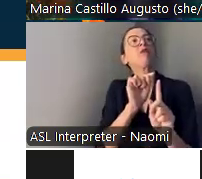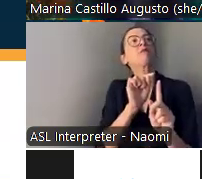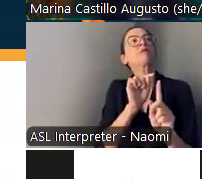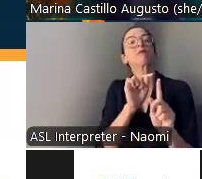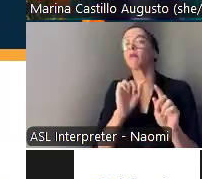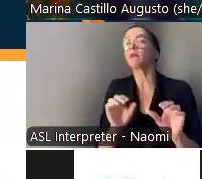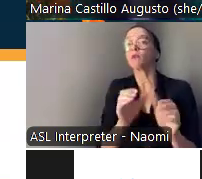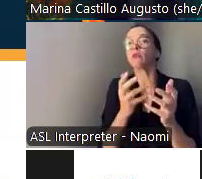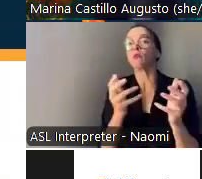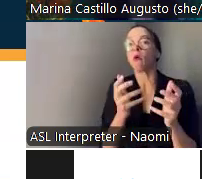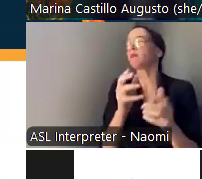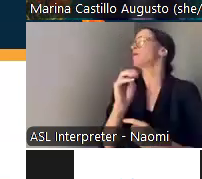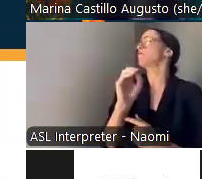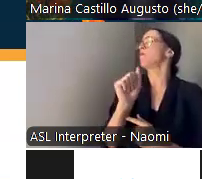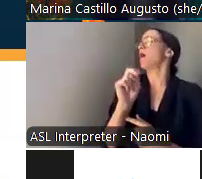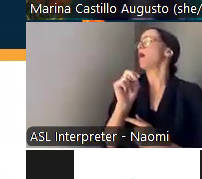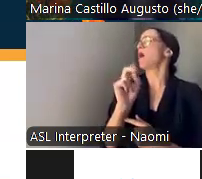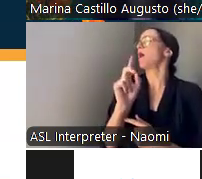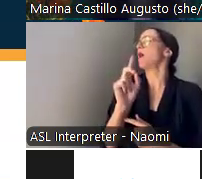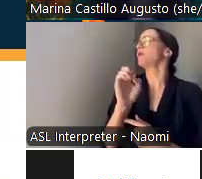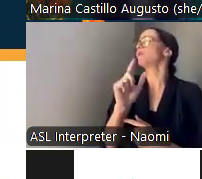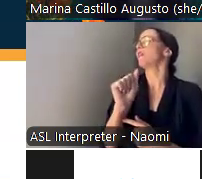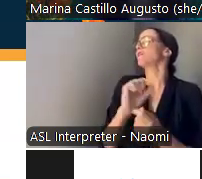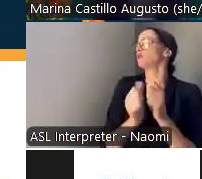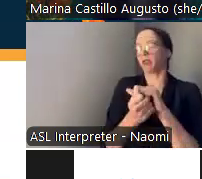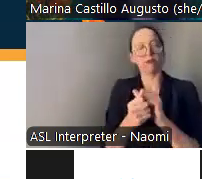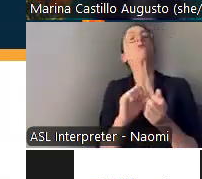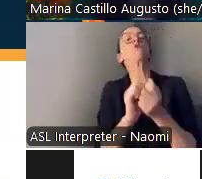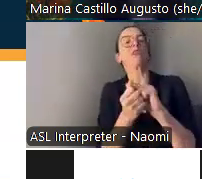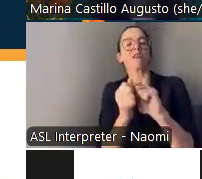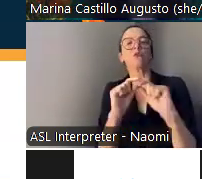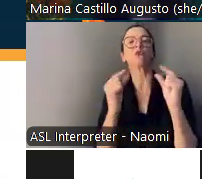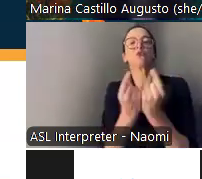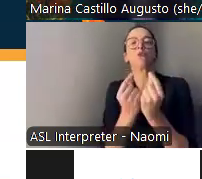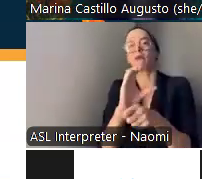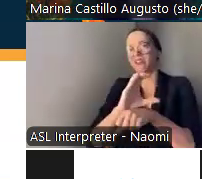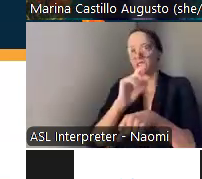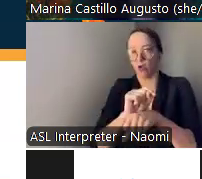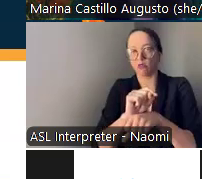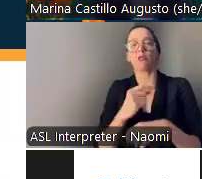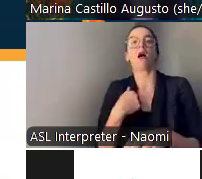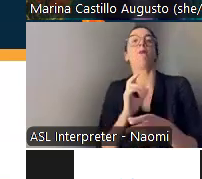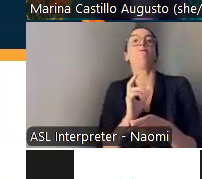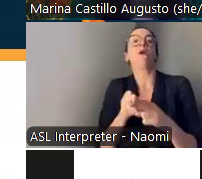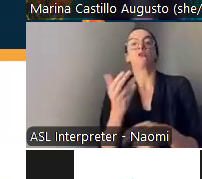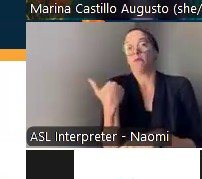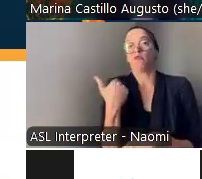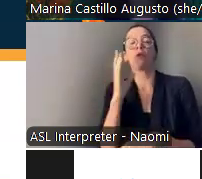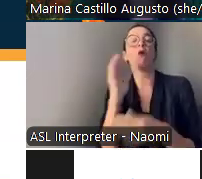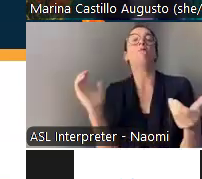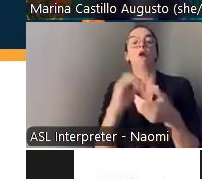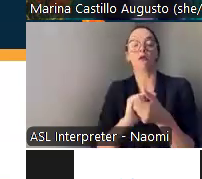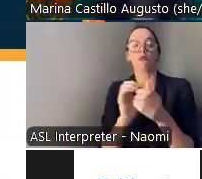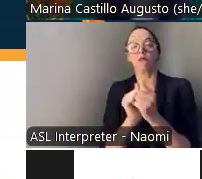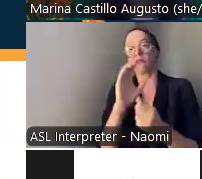Group Consulting. And as I mentioned, she will be partnering not only with CDA and with the Equity